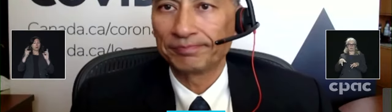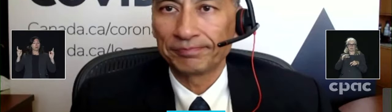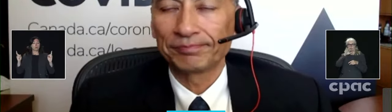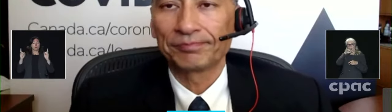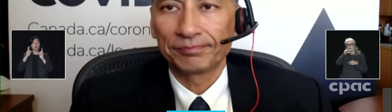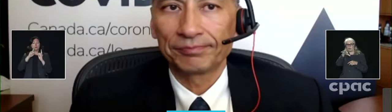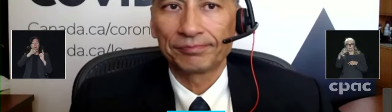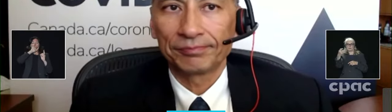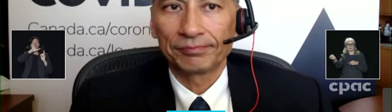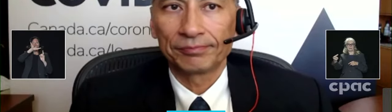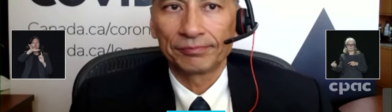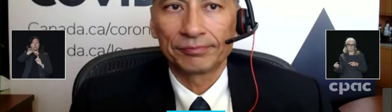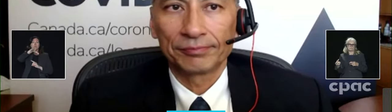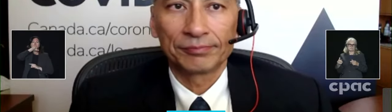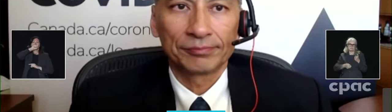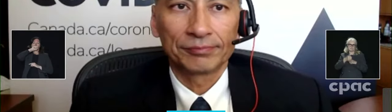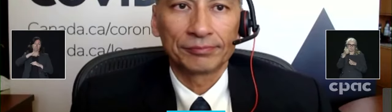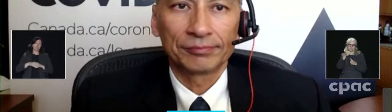aérosols.